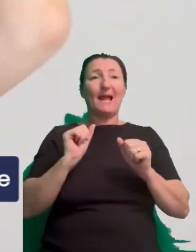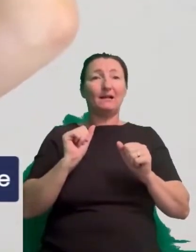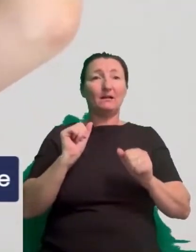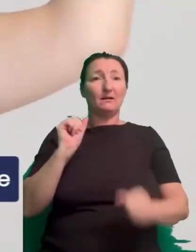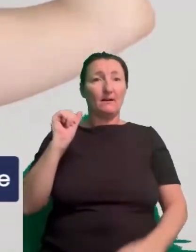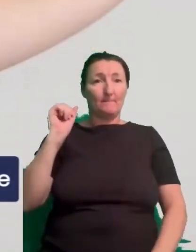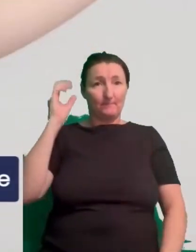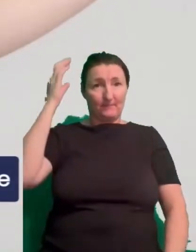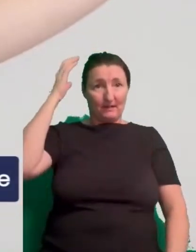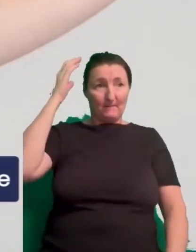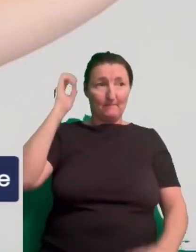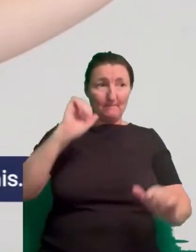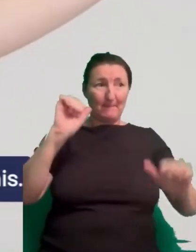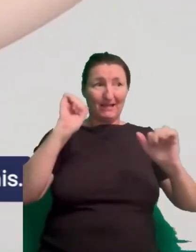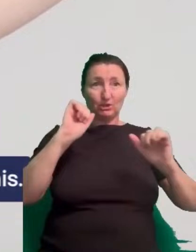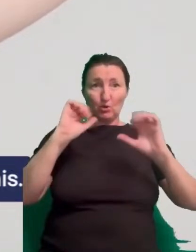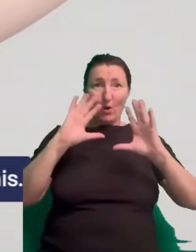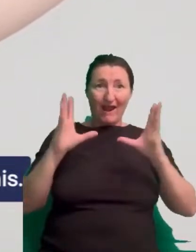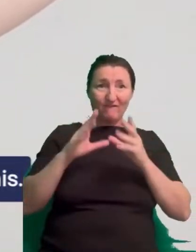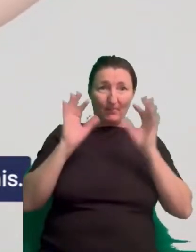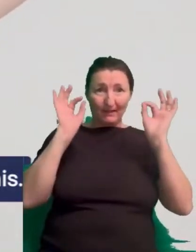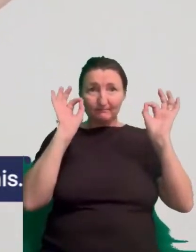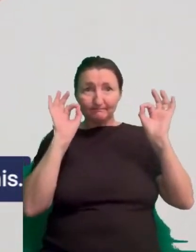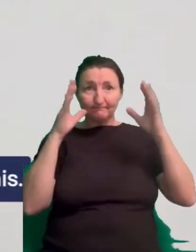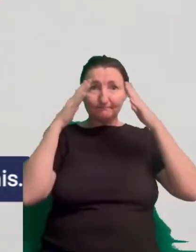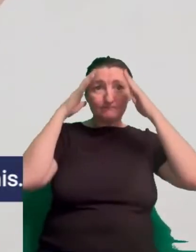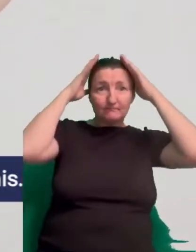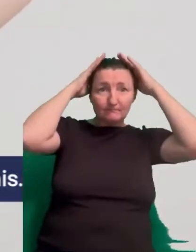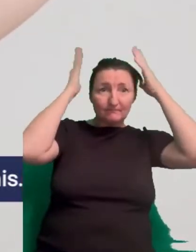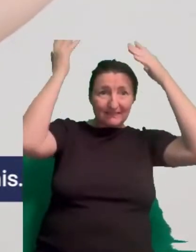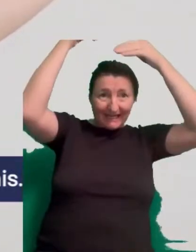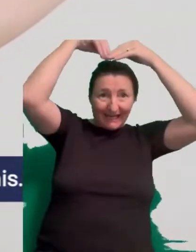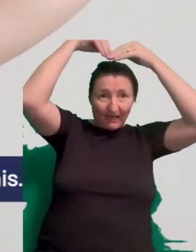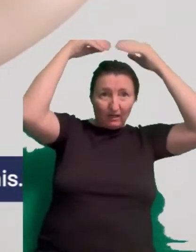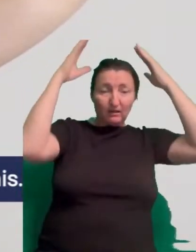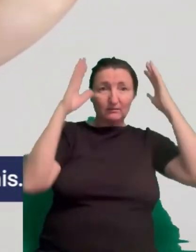head like this, making sure I've got all the strands out.